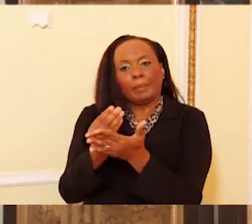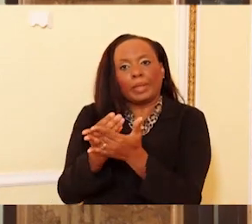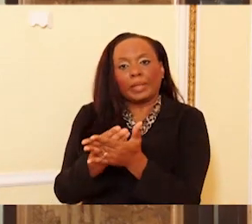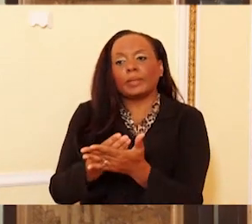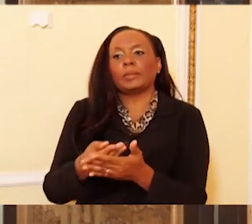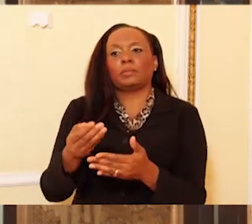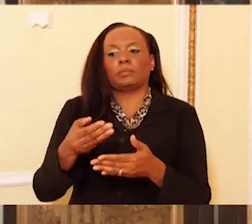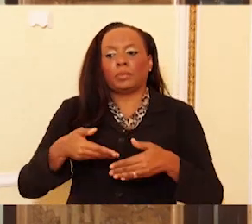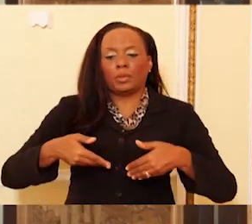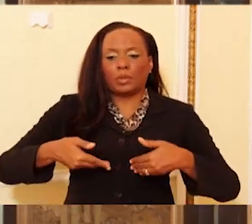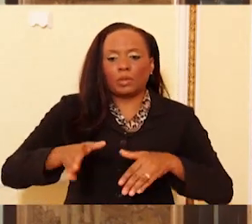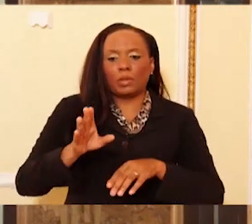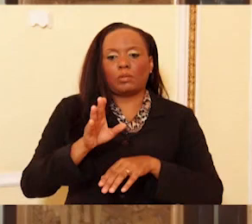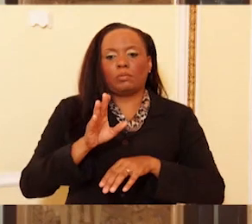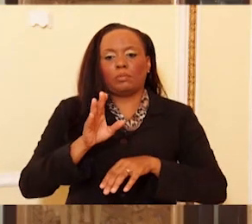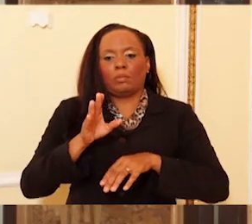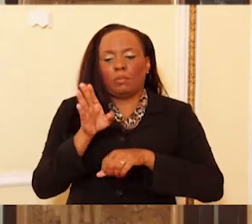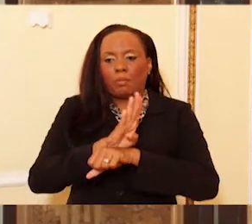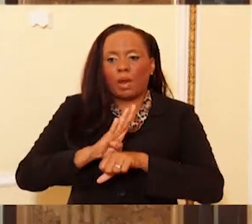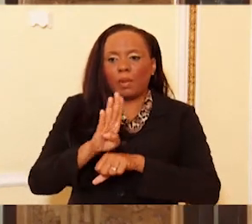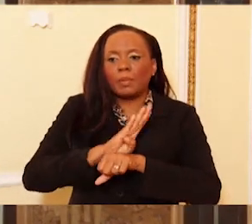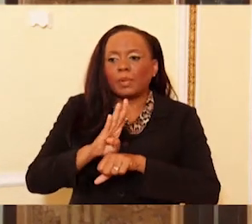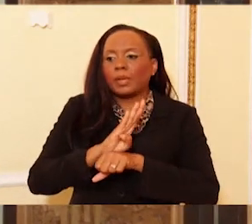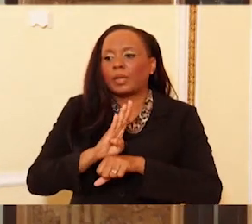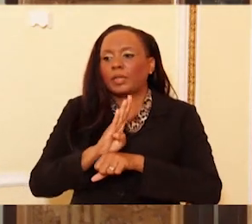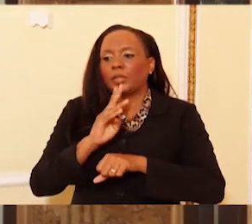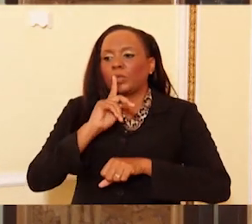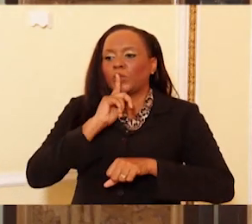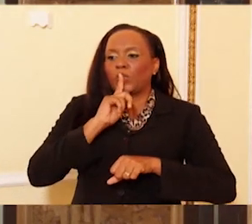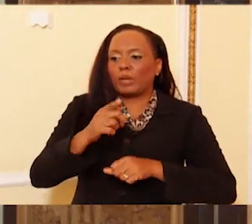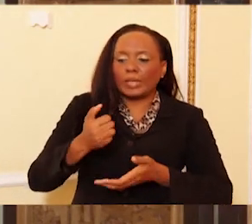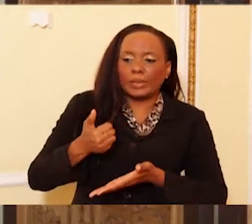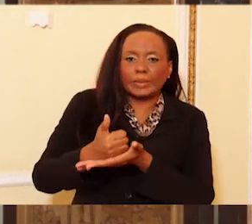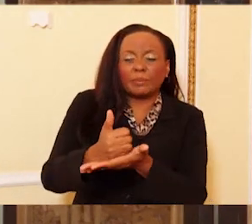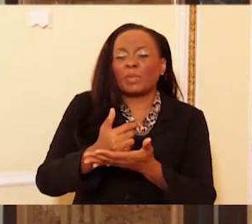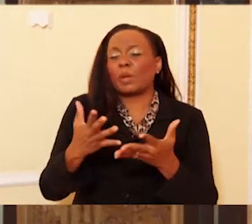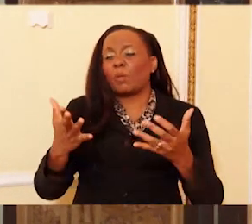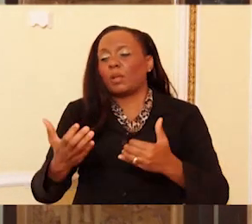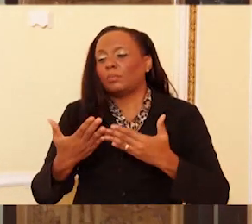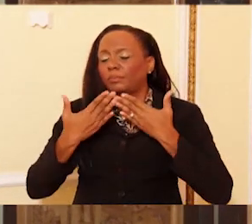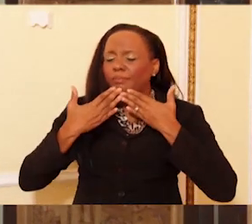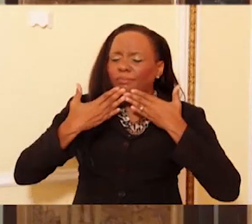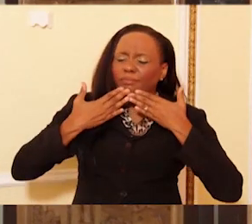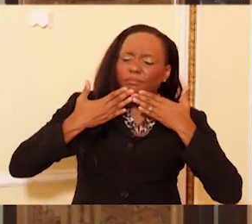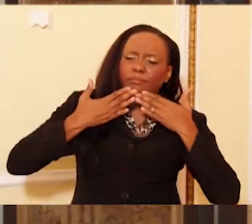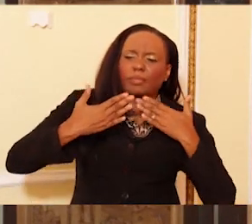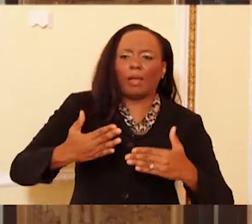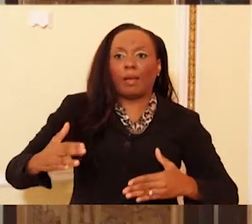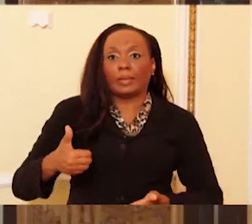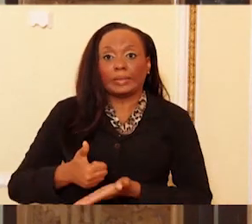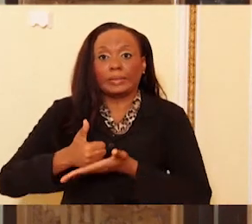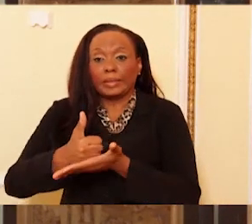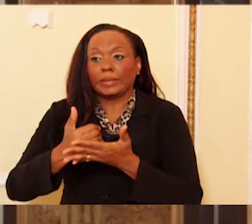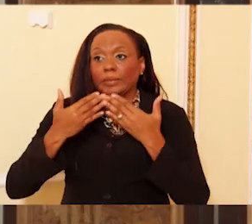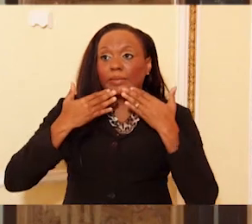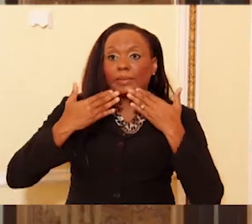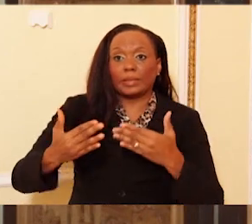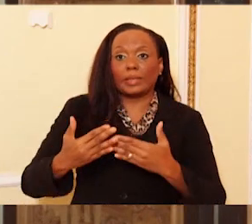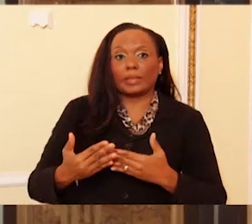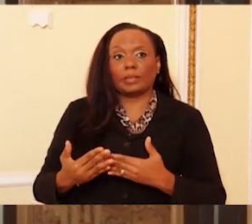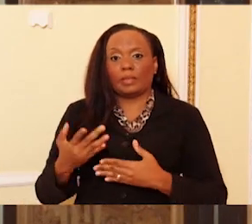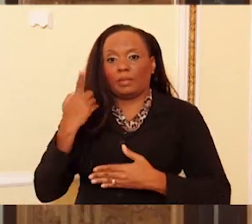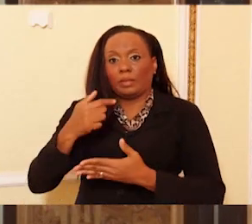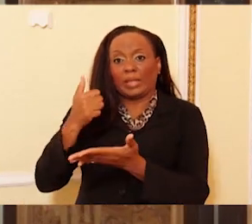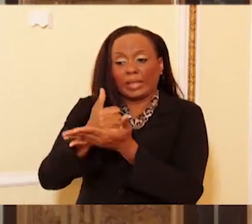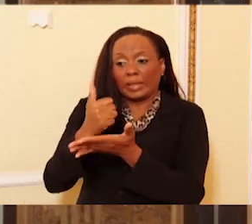made Barbados their home. And to them, I want to say a special thank you for the assistance that they have given to the country, to the people